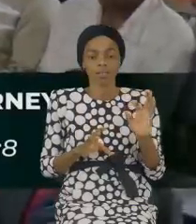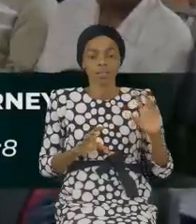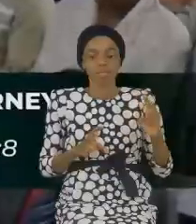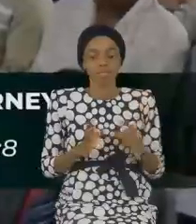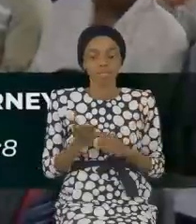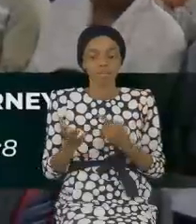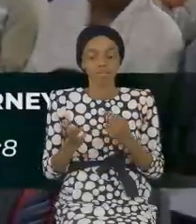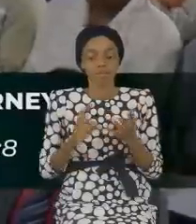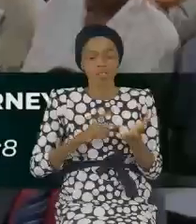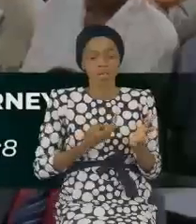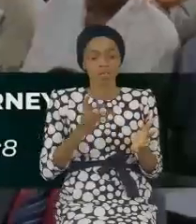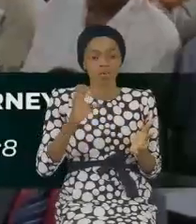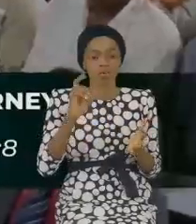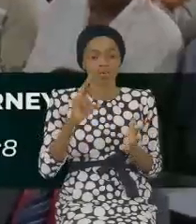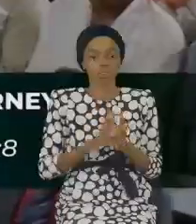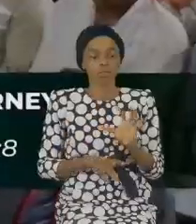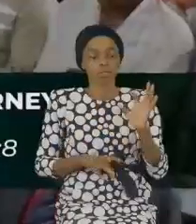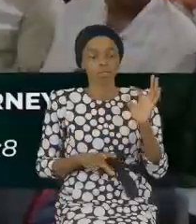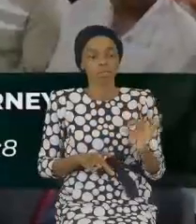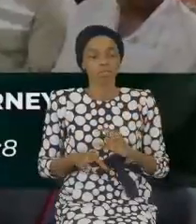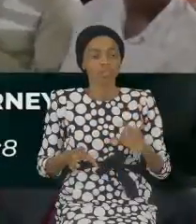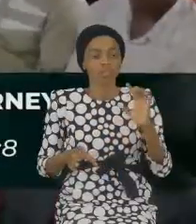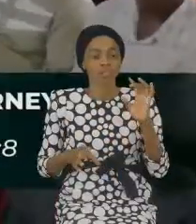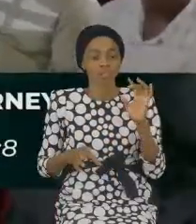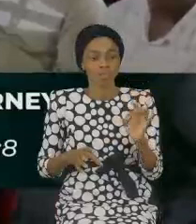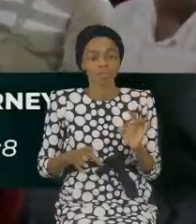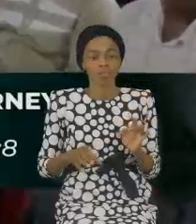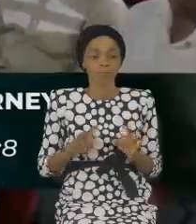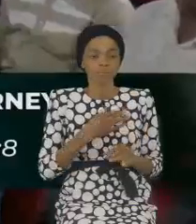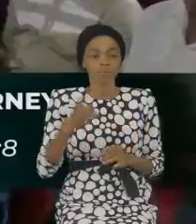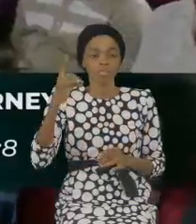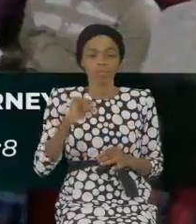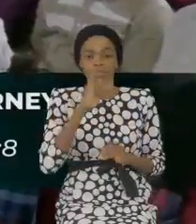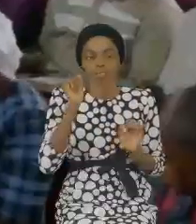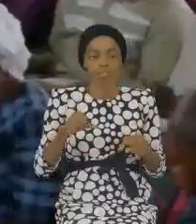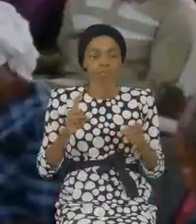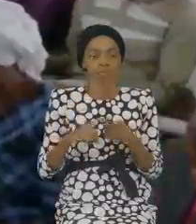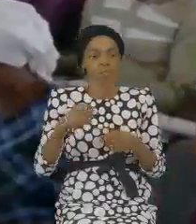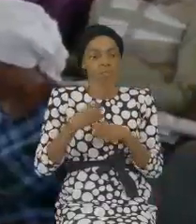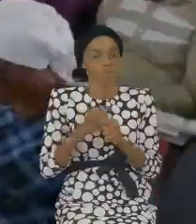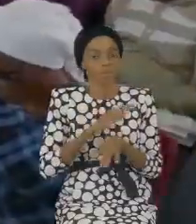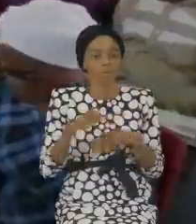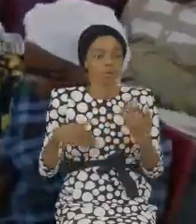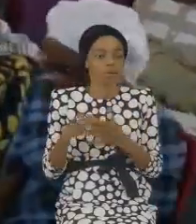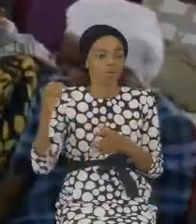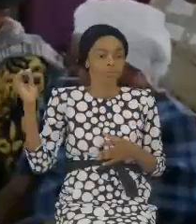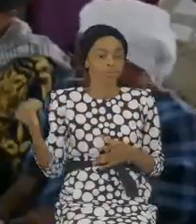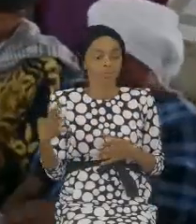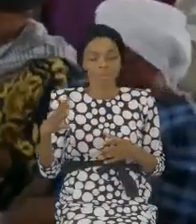8. Second Corinthians chapter 9, reading from verse 8, and God is able to make all